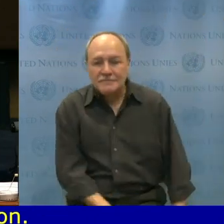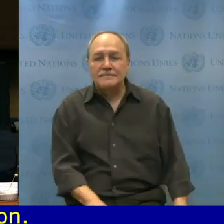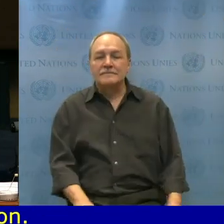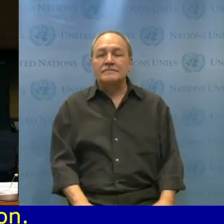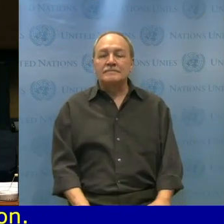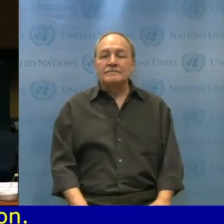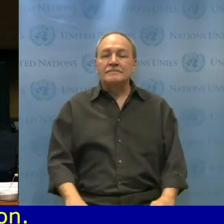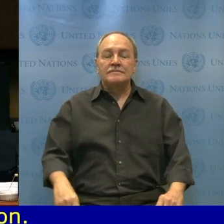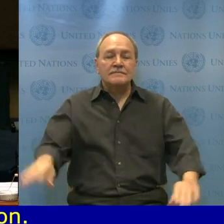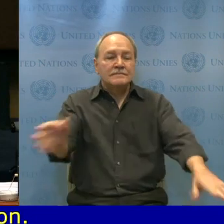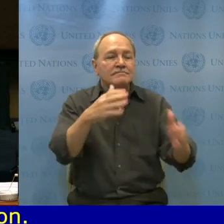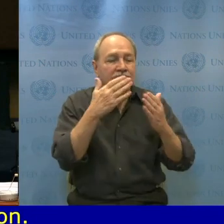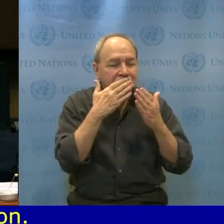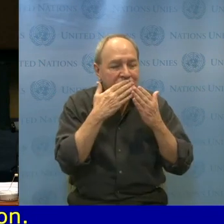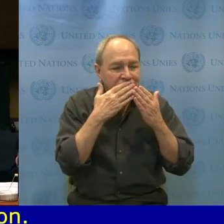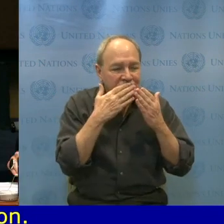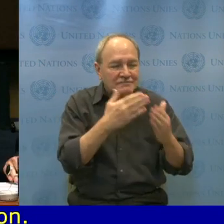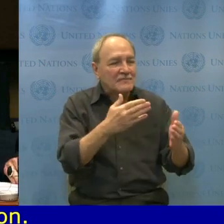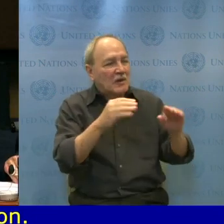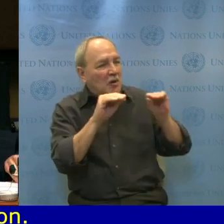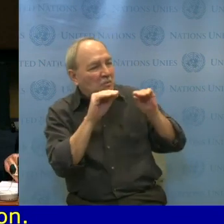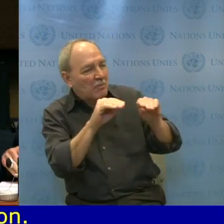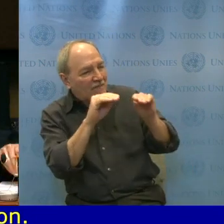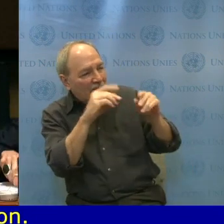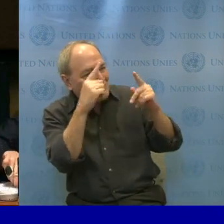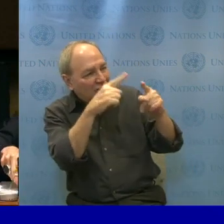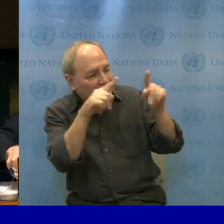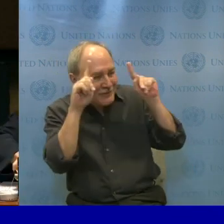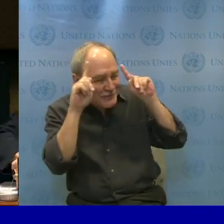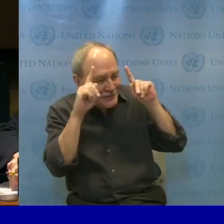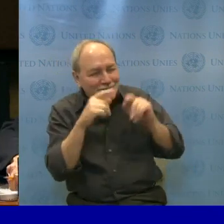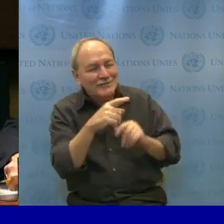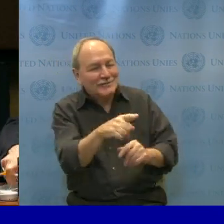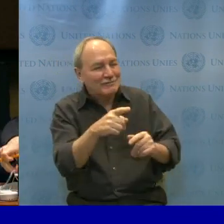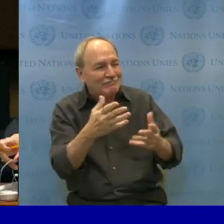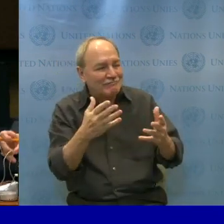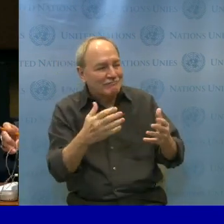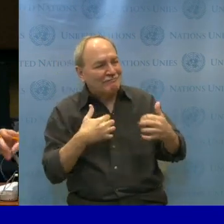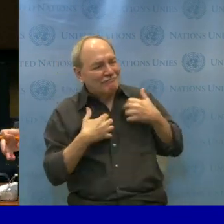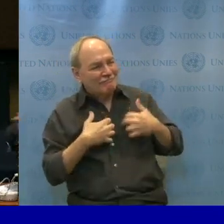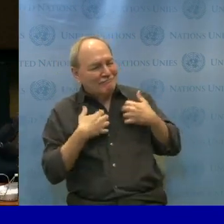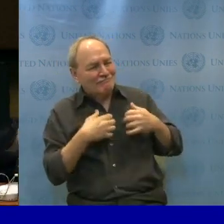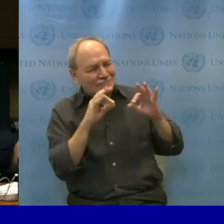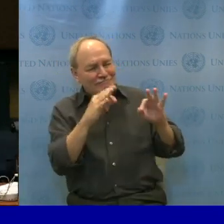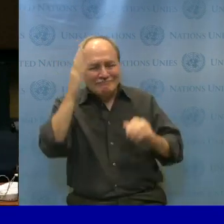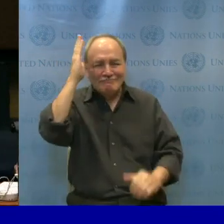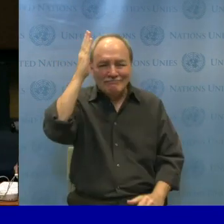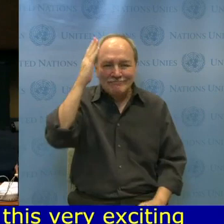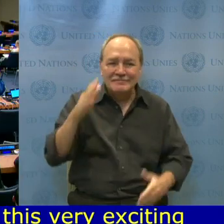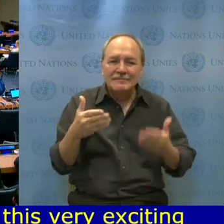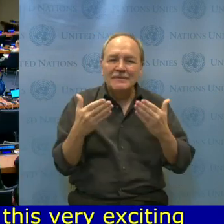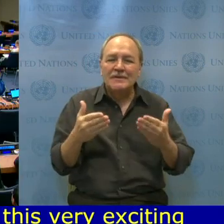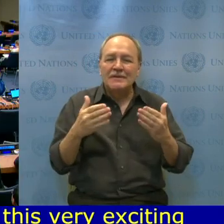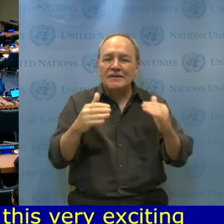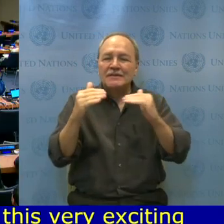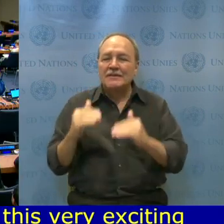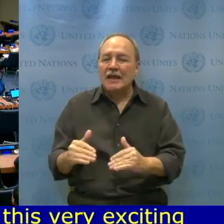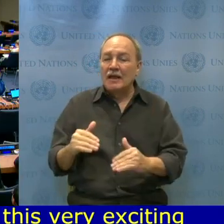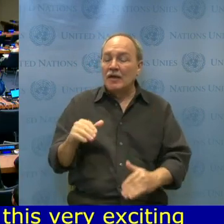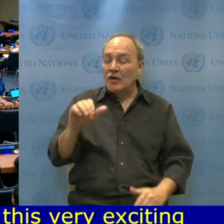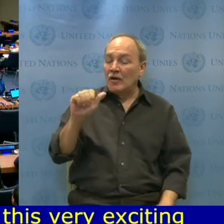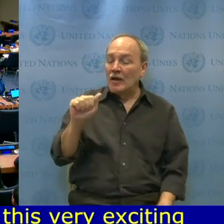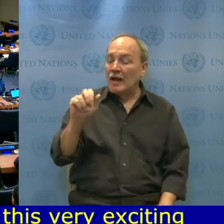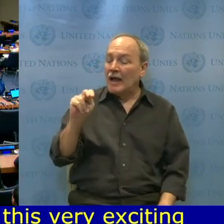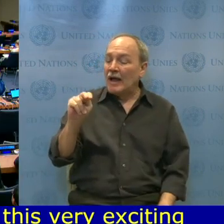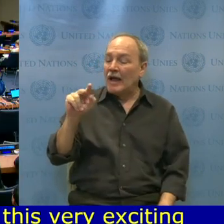Thank you very much, Professor, for this very exciting presentation. And now I would like to give the floor to Mr. Anthony Dutin.